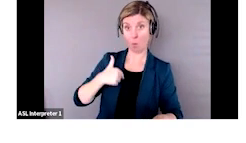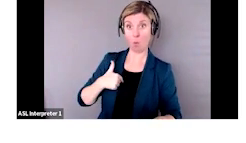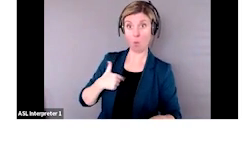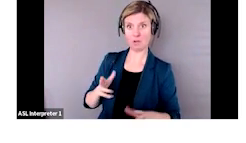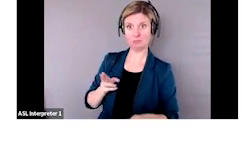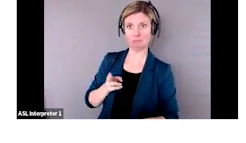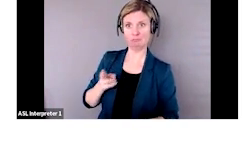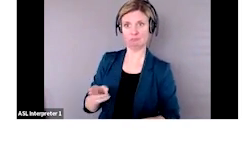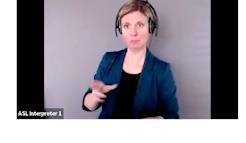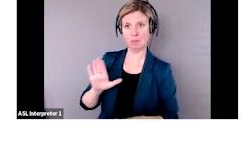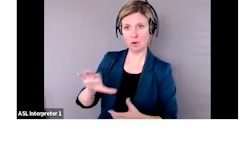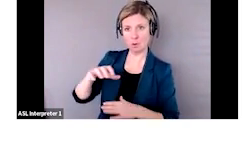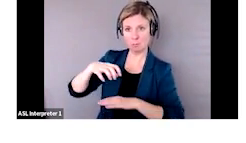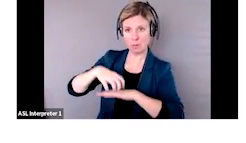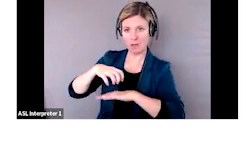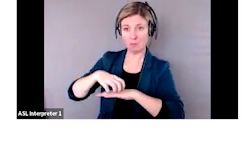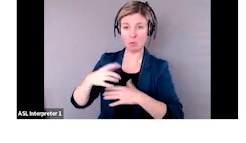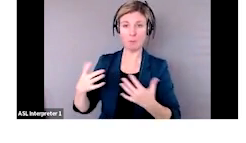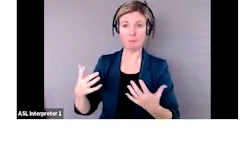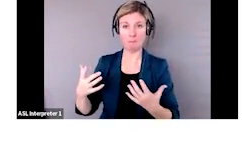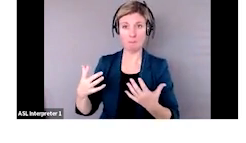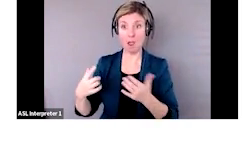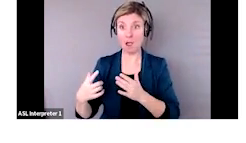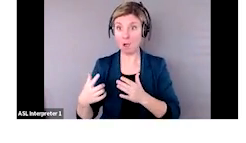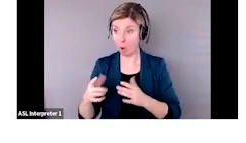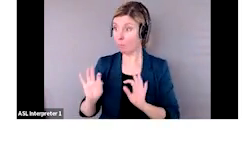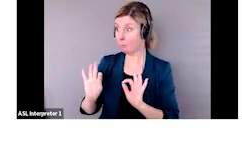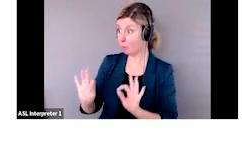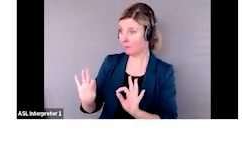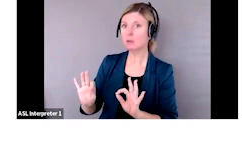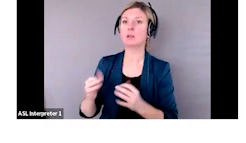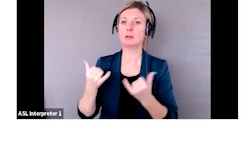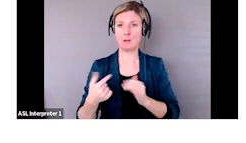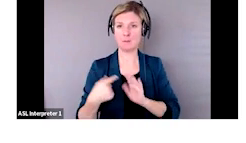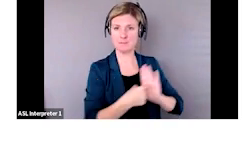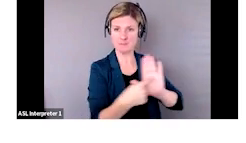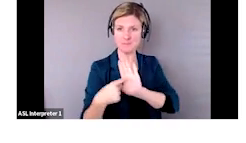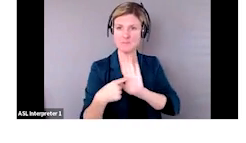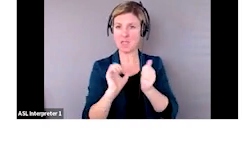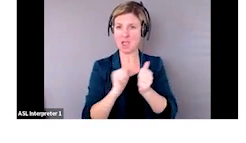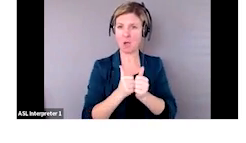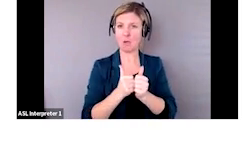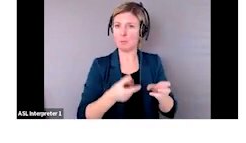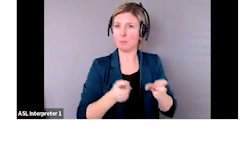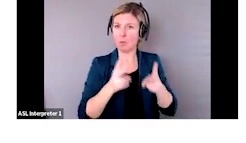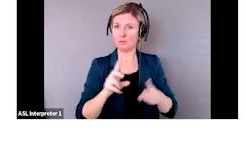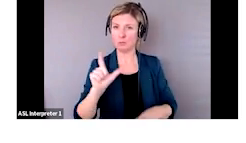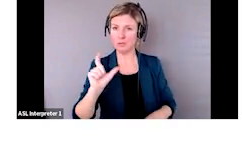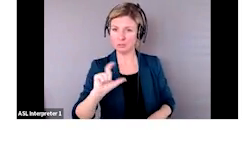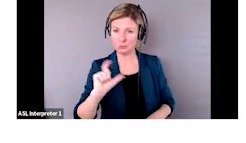that could be as simple as an Instagram post to show that you're on Amazon, to let your followers know that you're